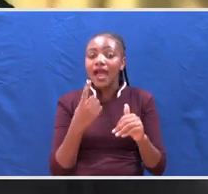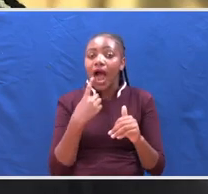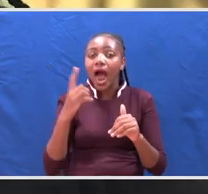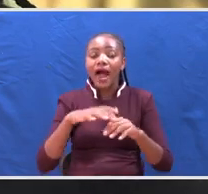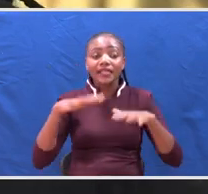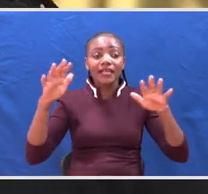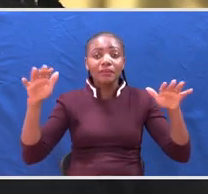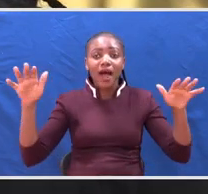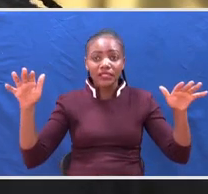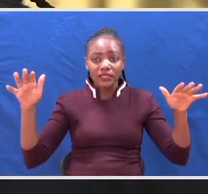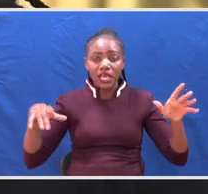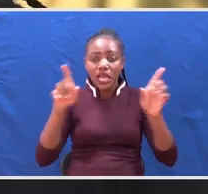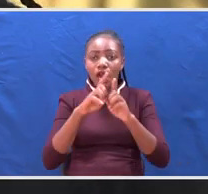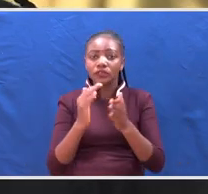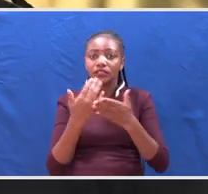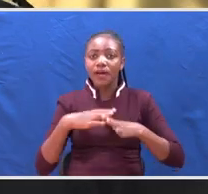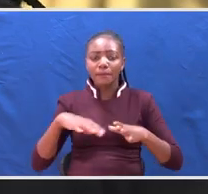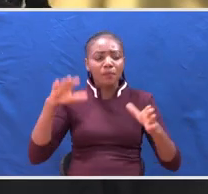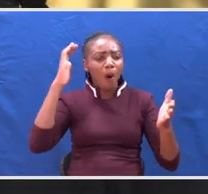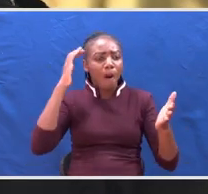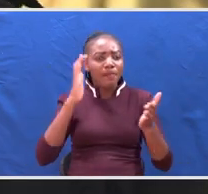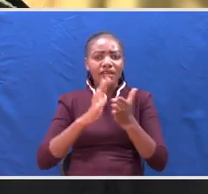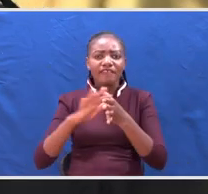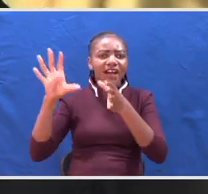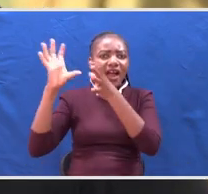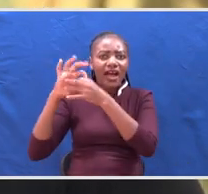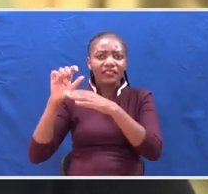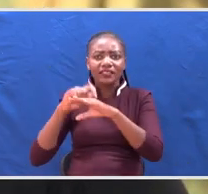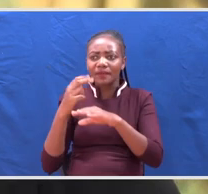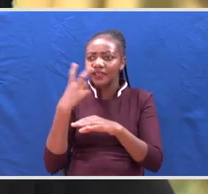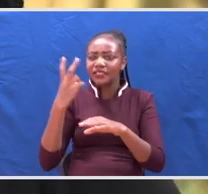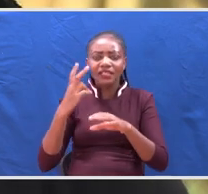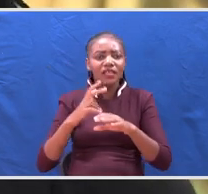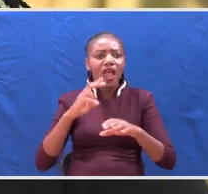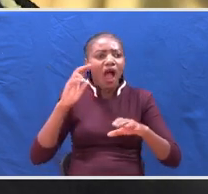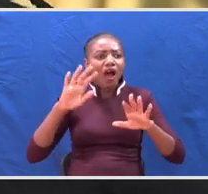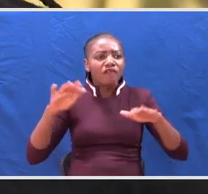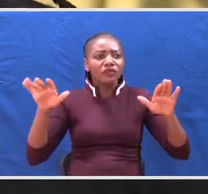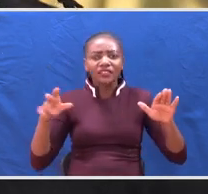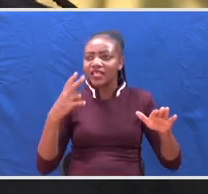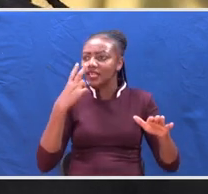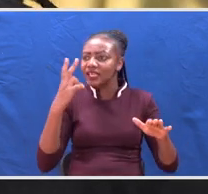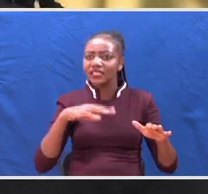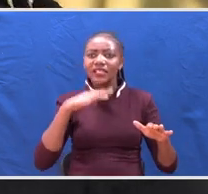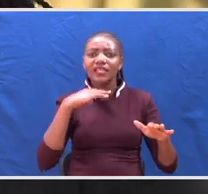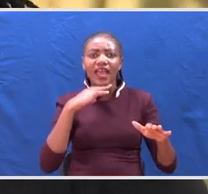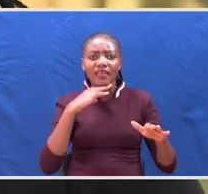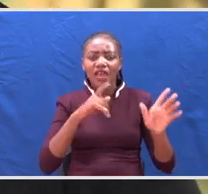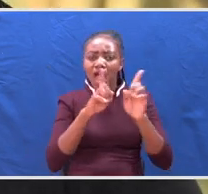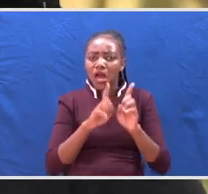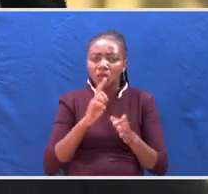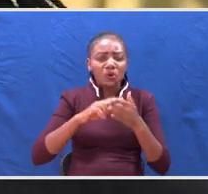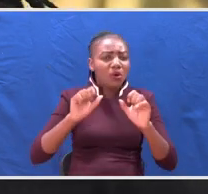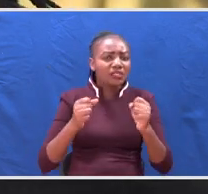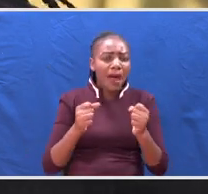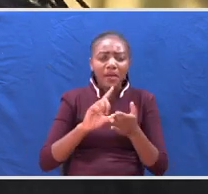still hold on to those cultural beliefs that when they see vultures, they see death. And therefore, what follows